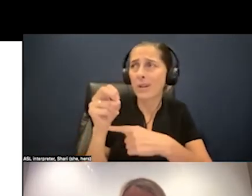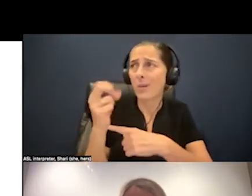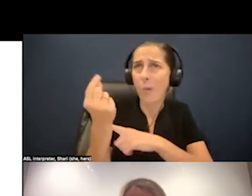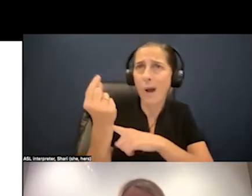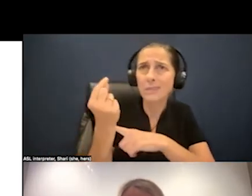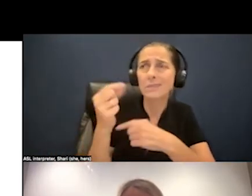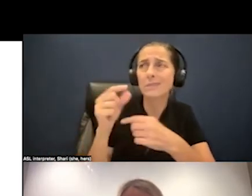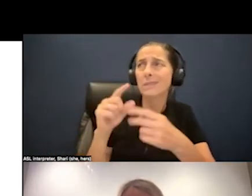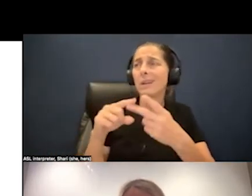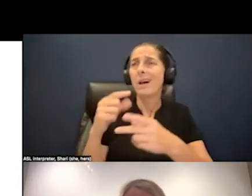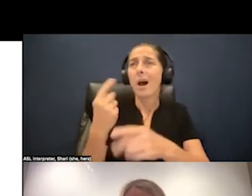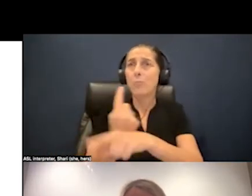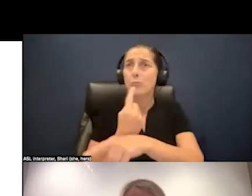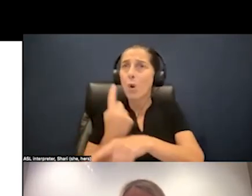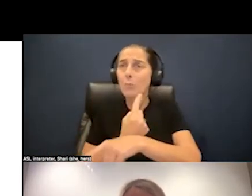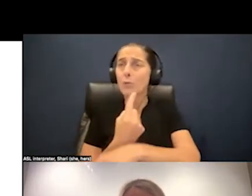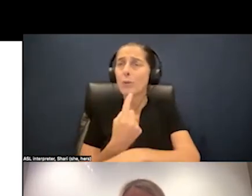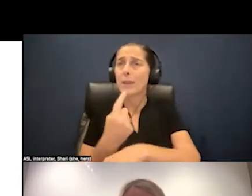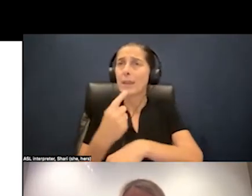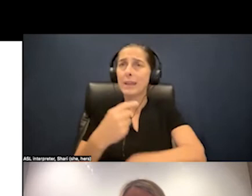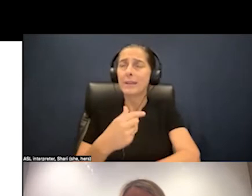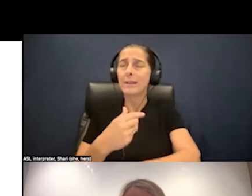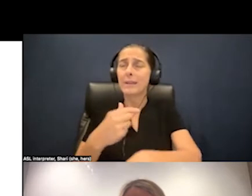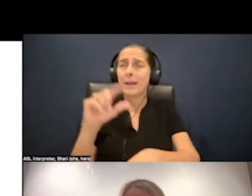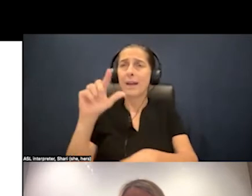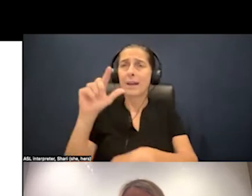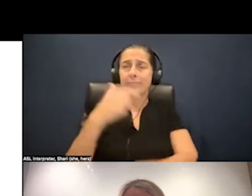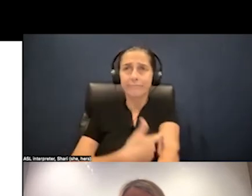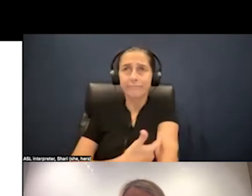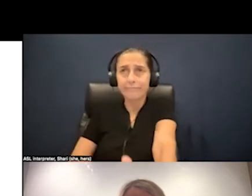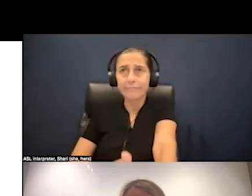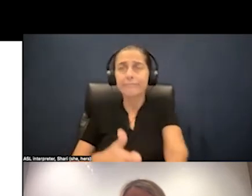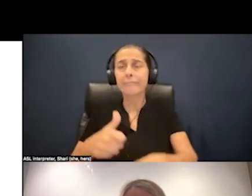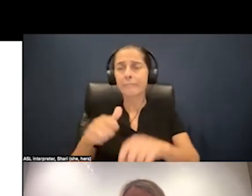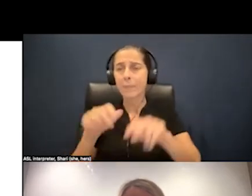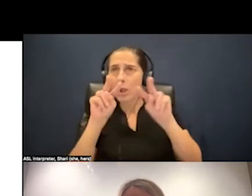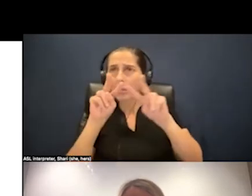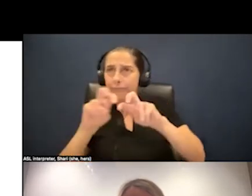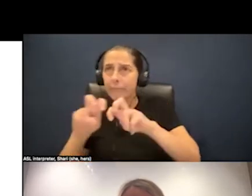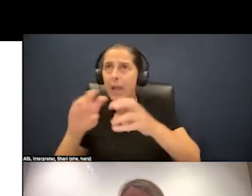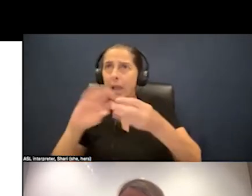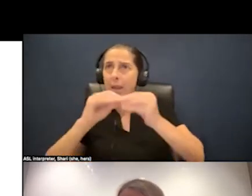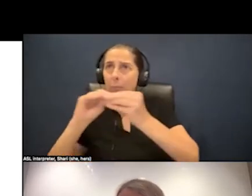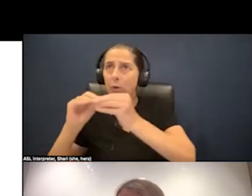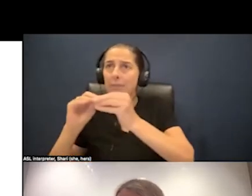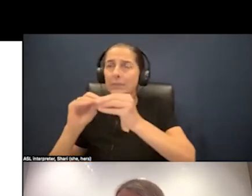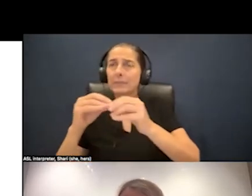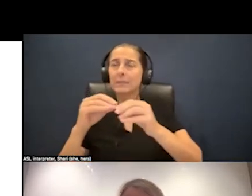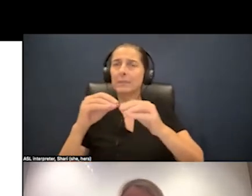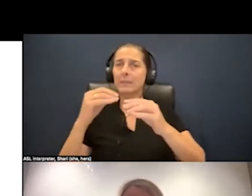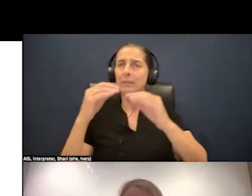labs are, teaching someone about risks and benefits of a medication